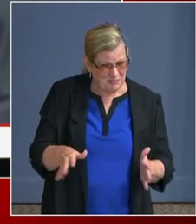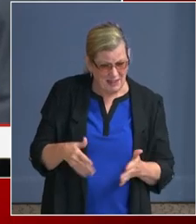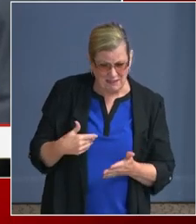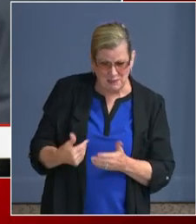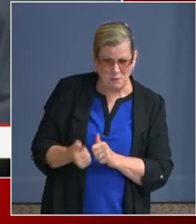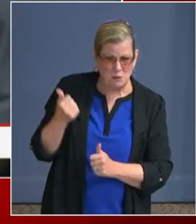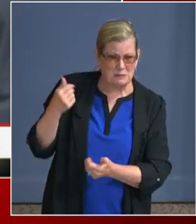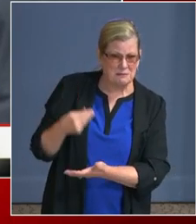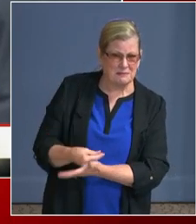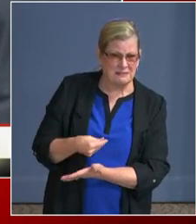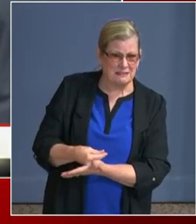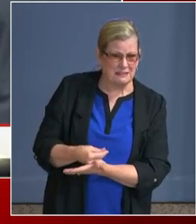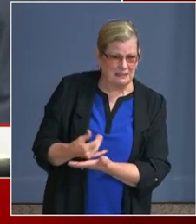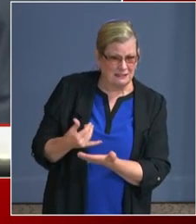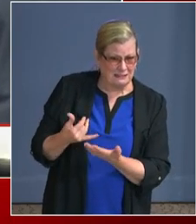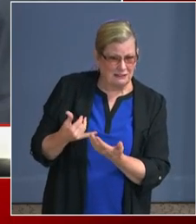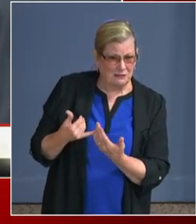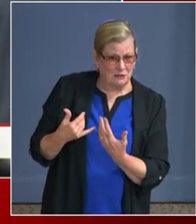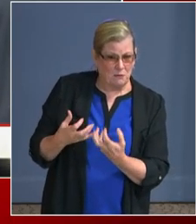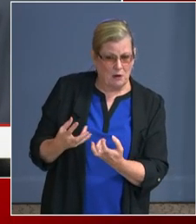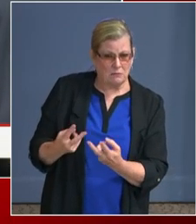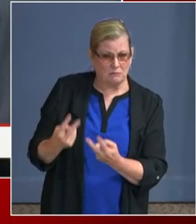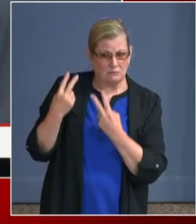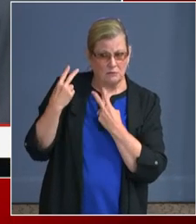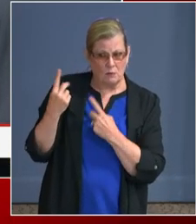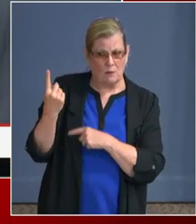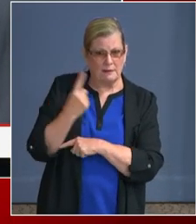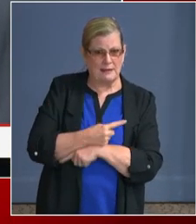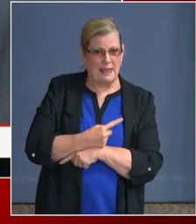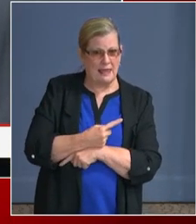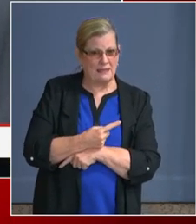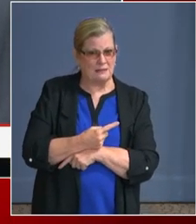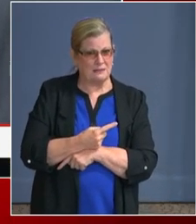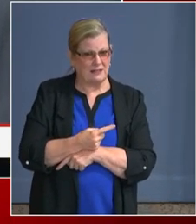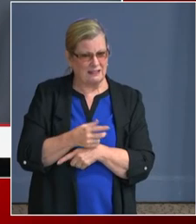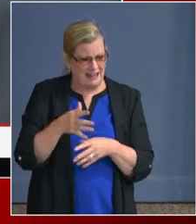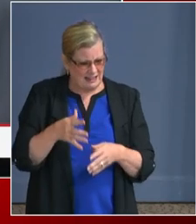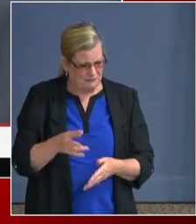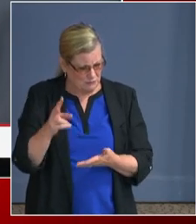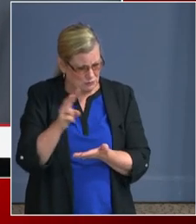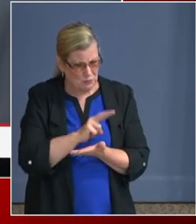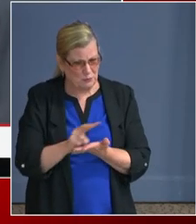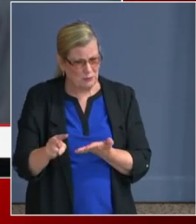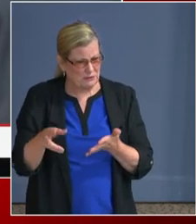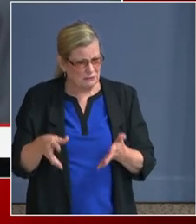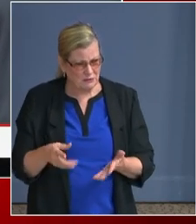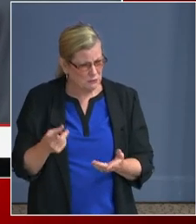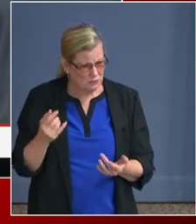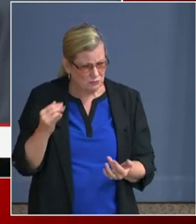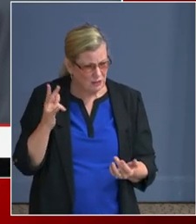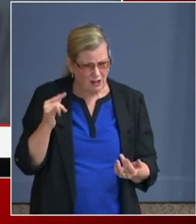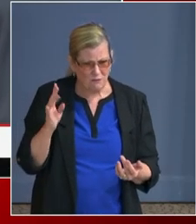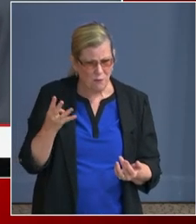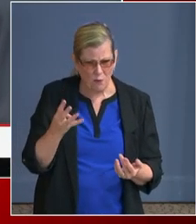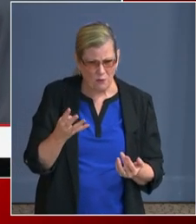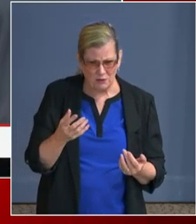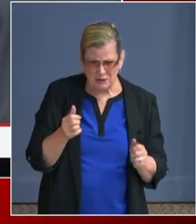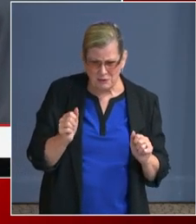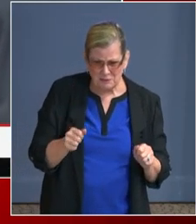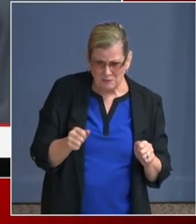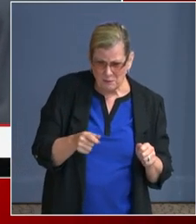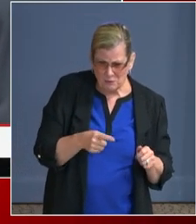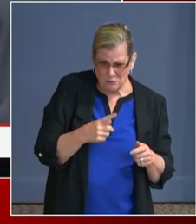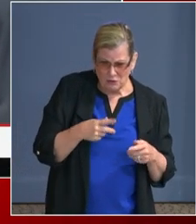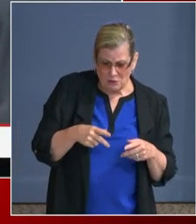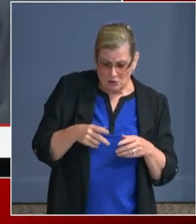been selling since Memorial Day. There's less than 2 weeks left before July 4th. Is there a possibility that you would issue